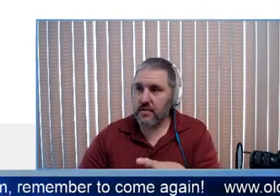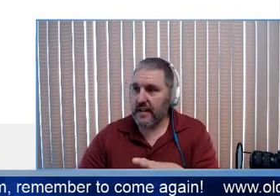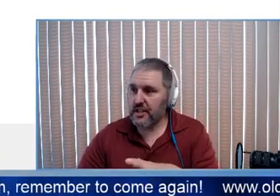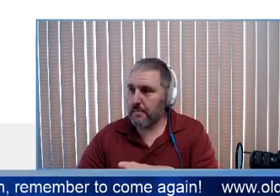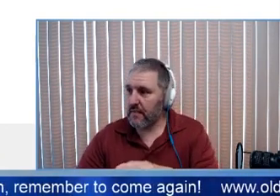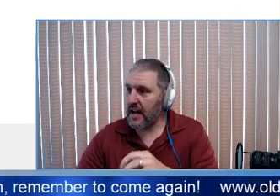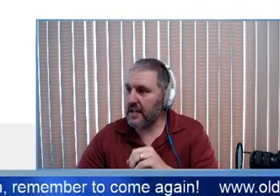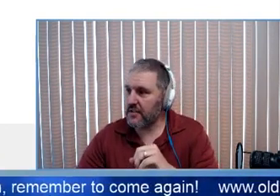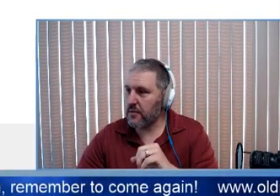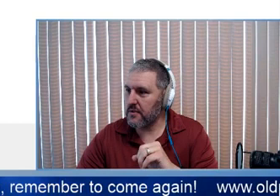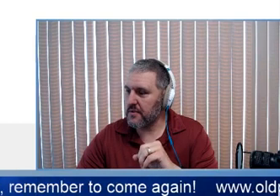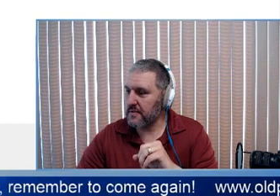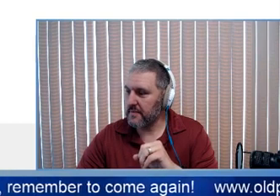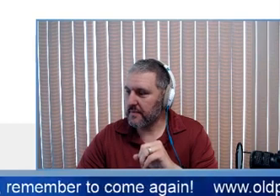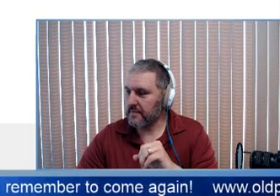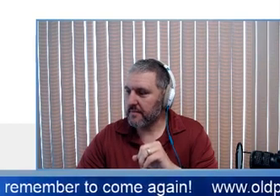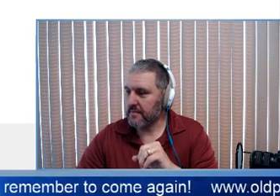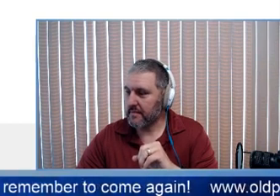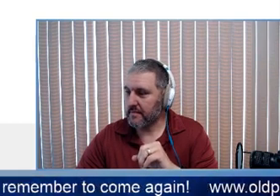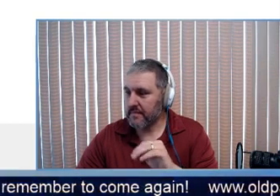we're gonna get to the issues of agent provocateurs.